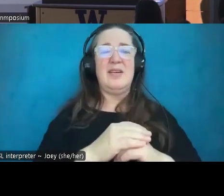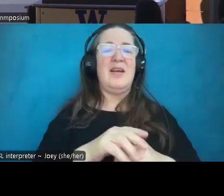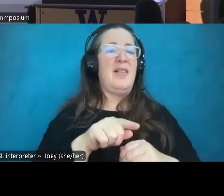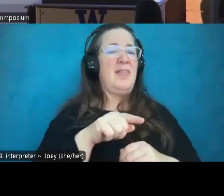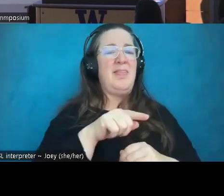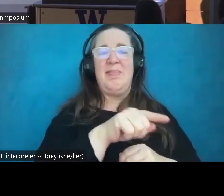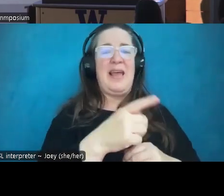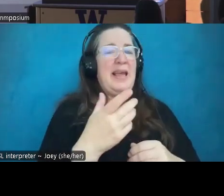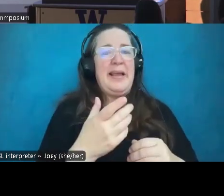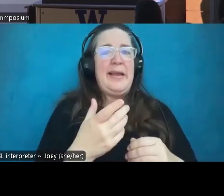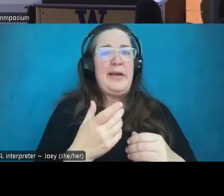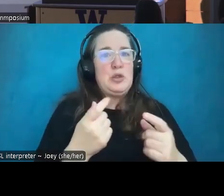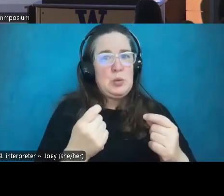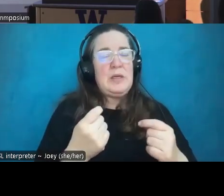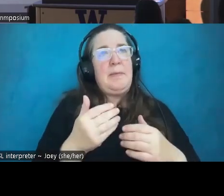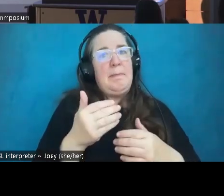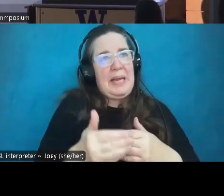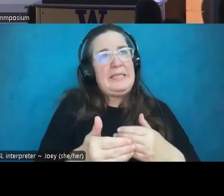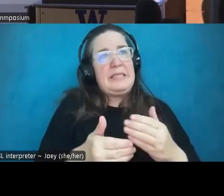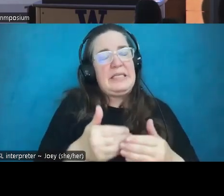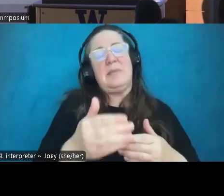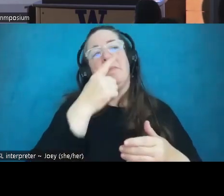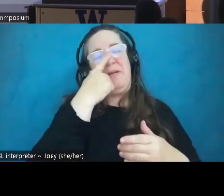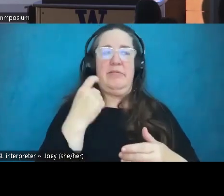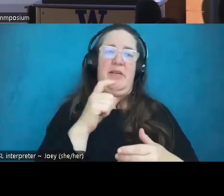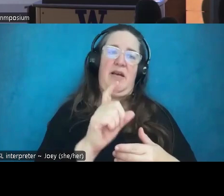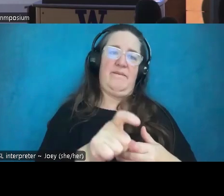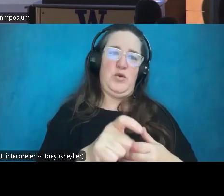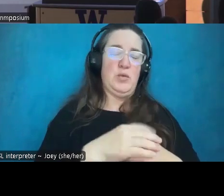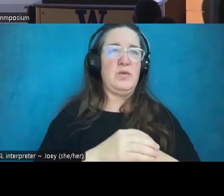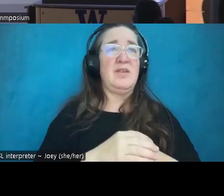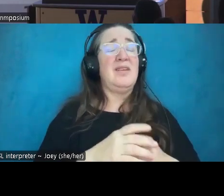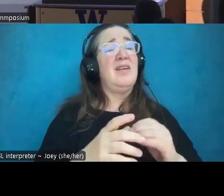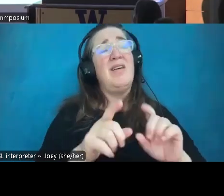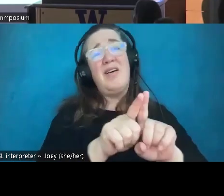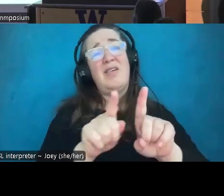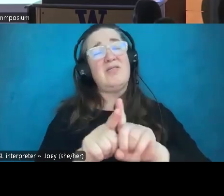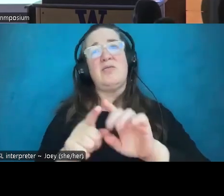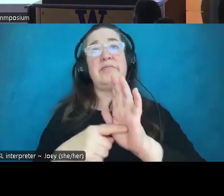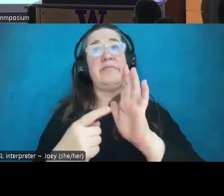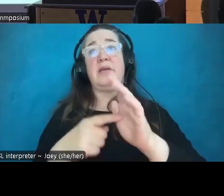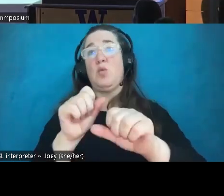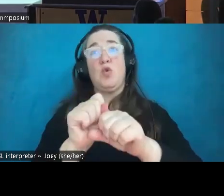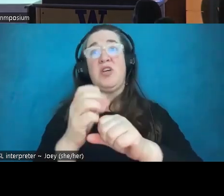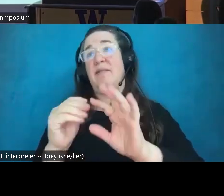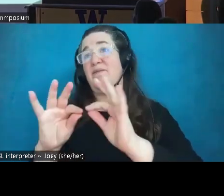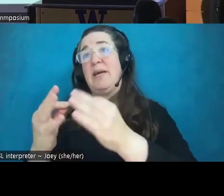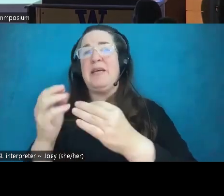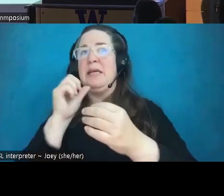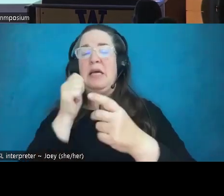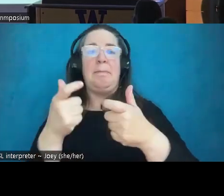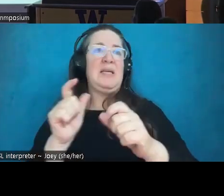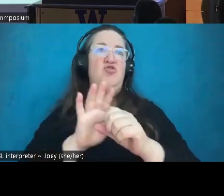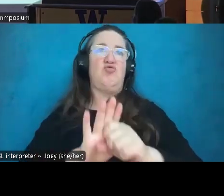people who, are work and family responsibilities are not a big stress. What happens